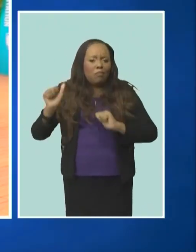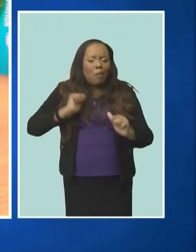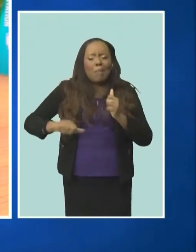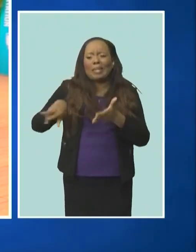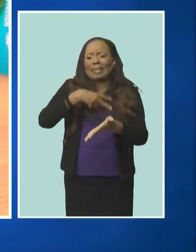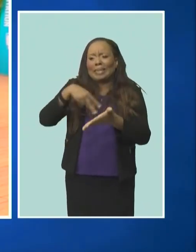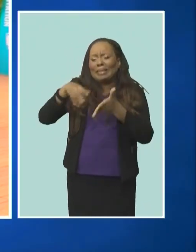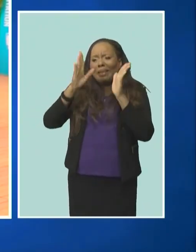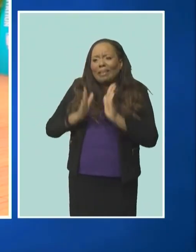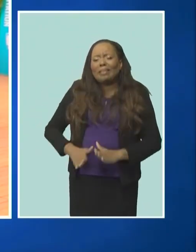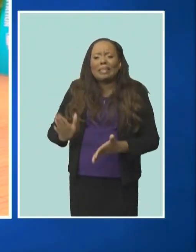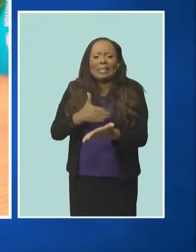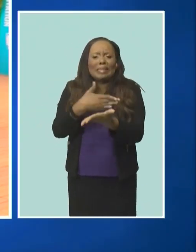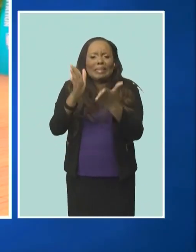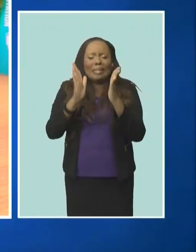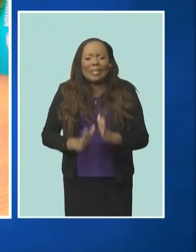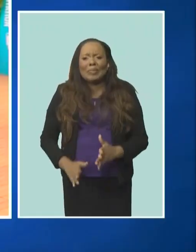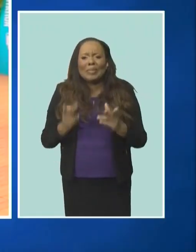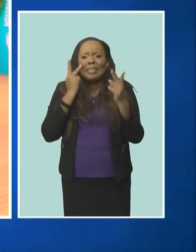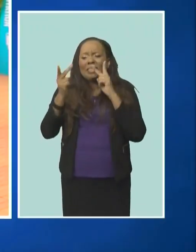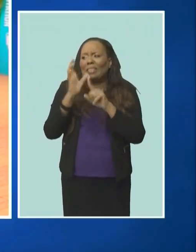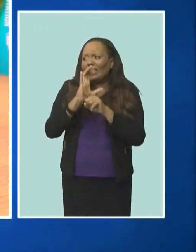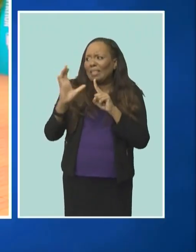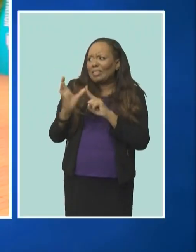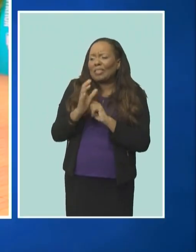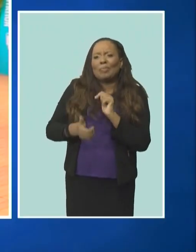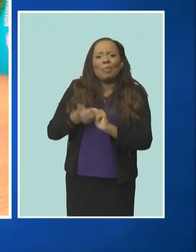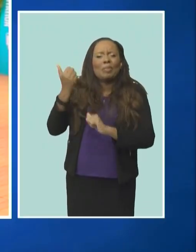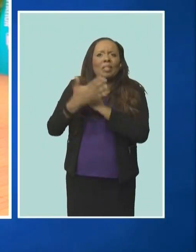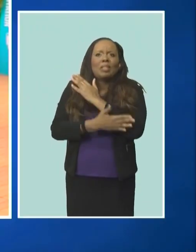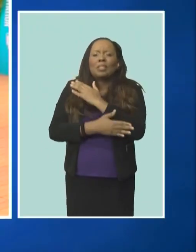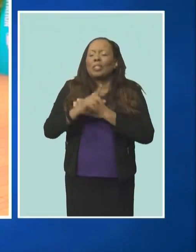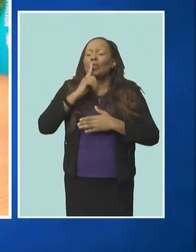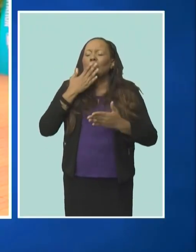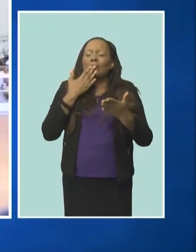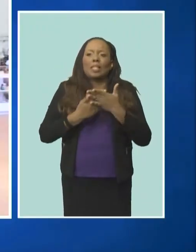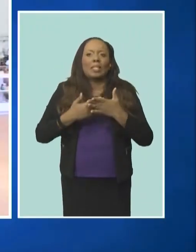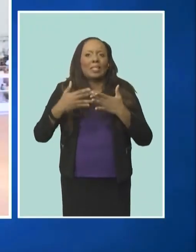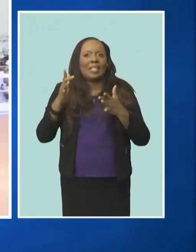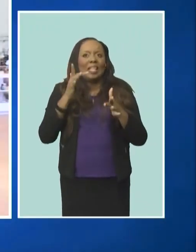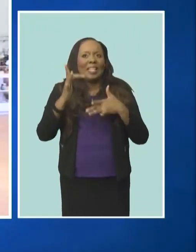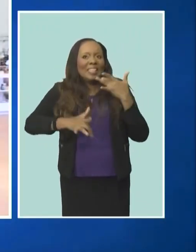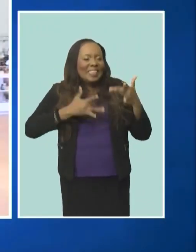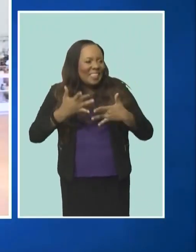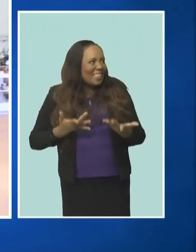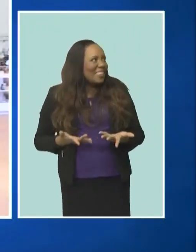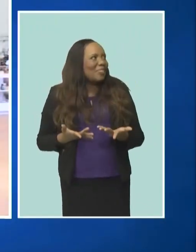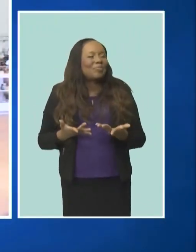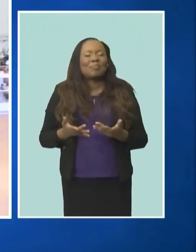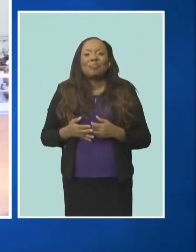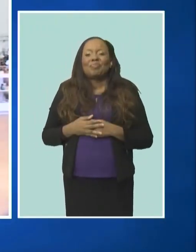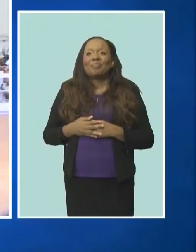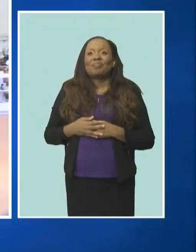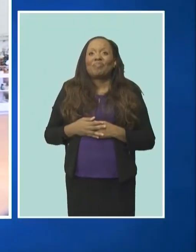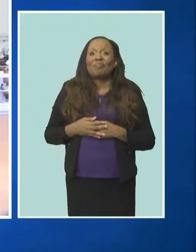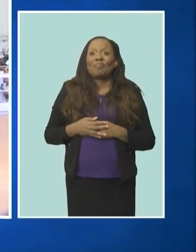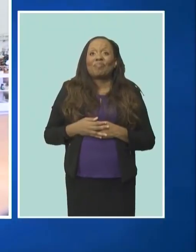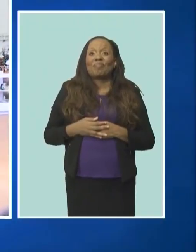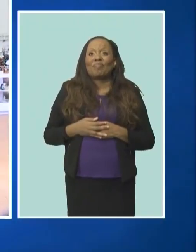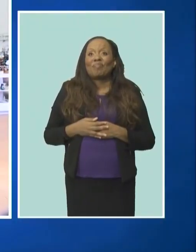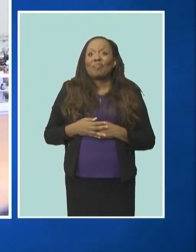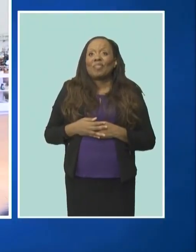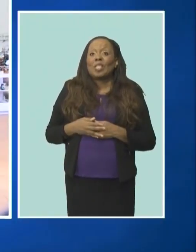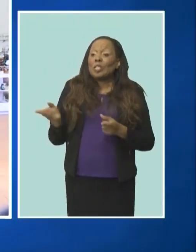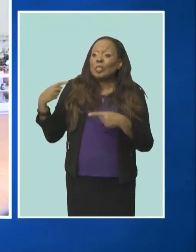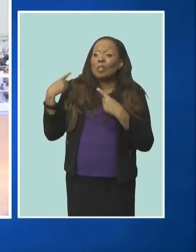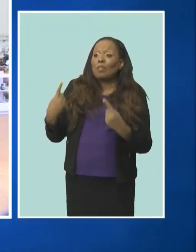and we were able to see the culture of most of the countries. I think it was good and exciting. So I think it's a really good initiative. So far